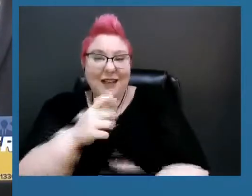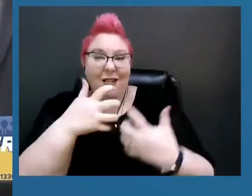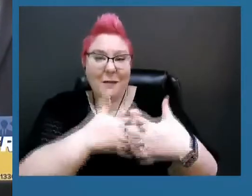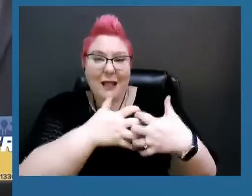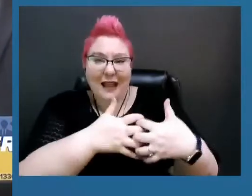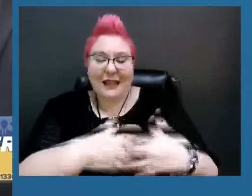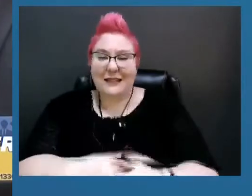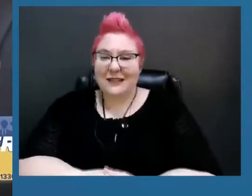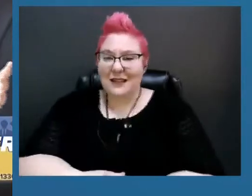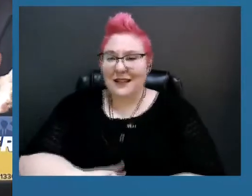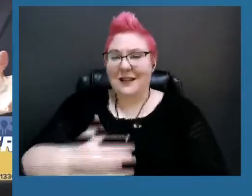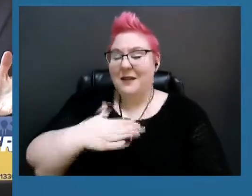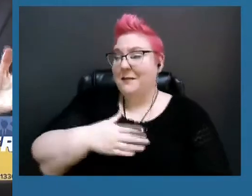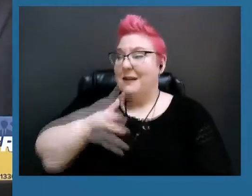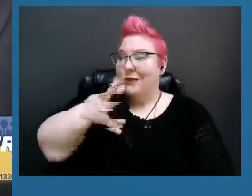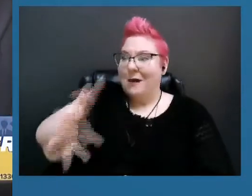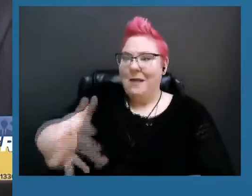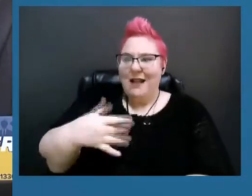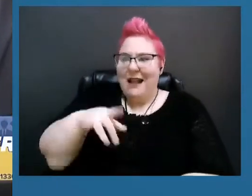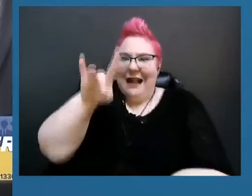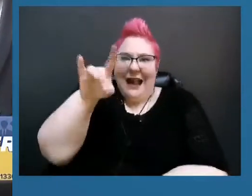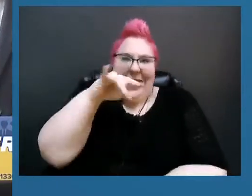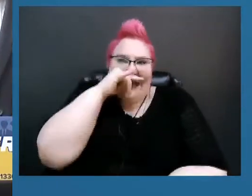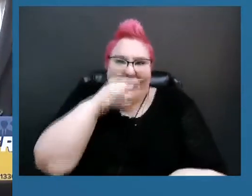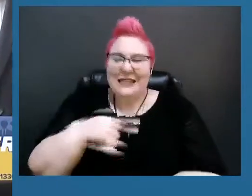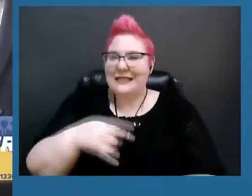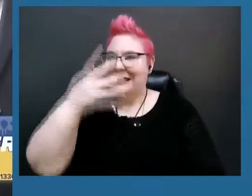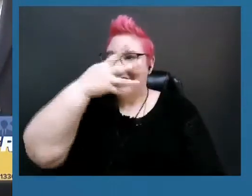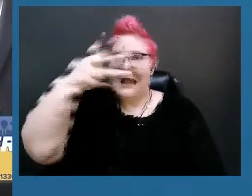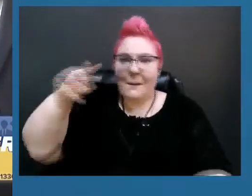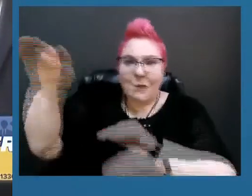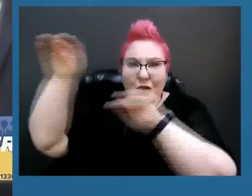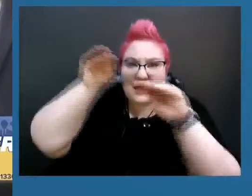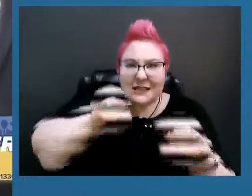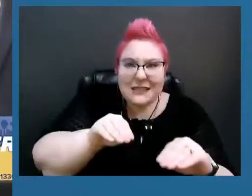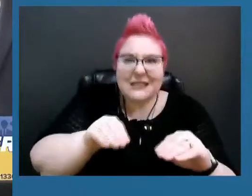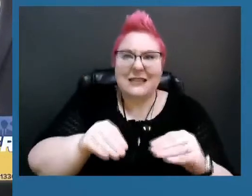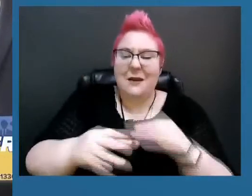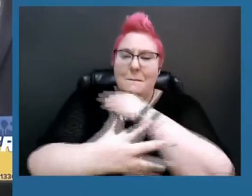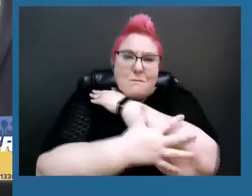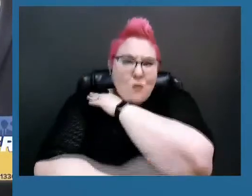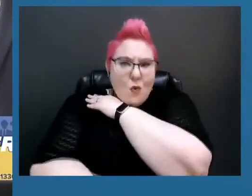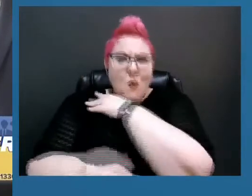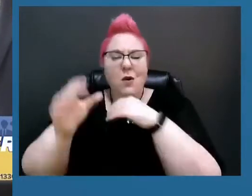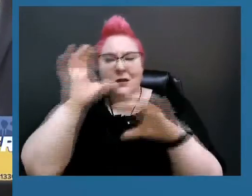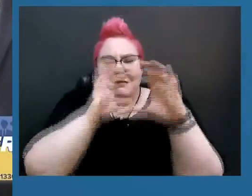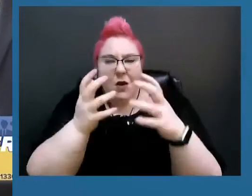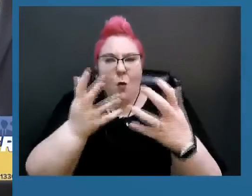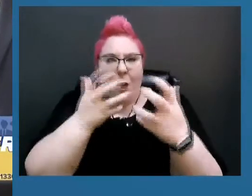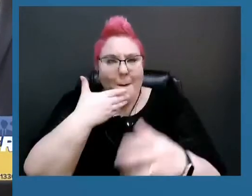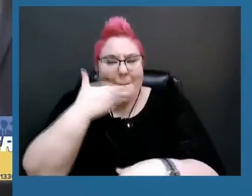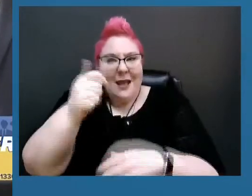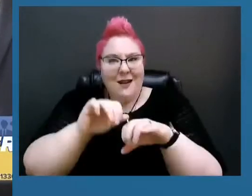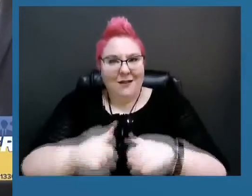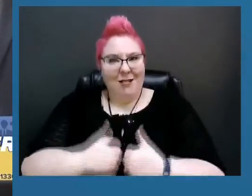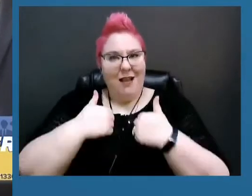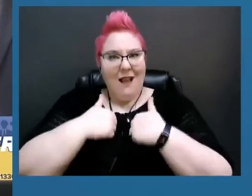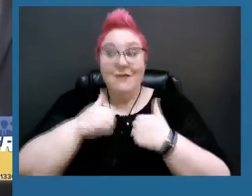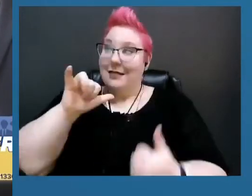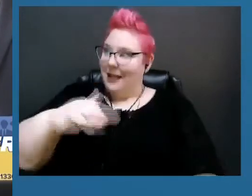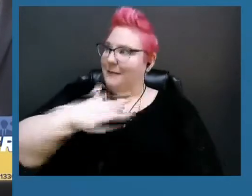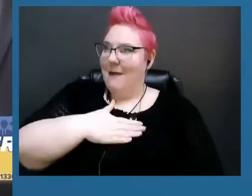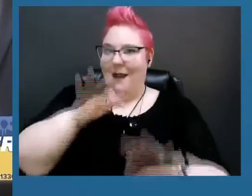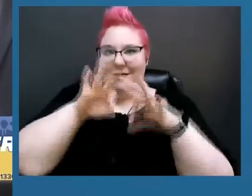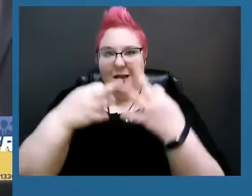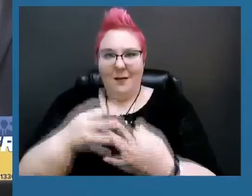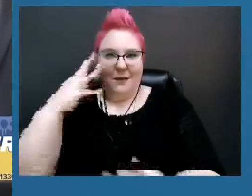in a little tiny house. Immigrants, poor immigrants who came here in search of a better life. That's my family's story.